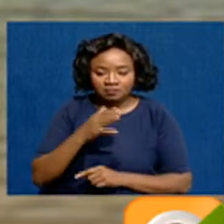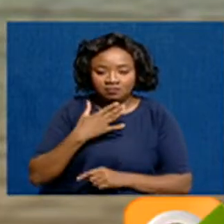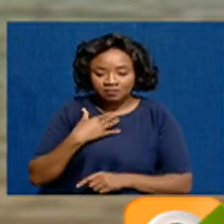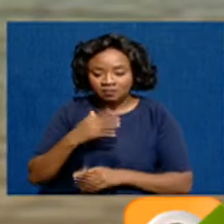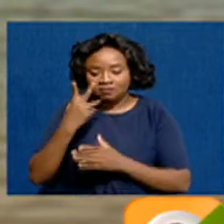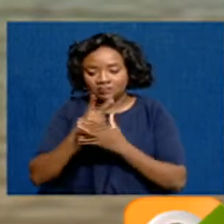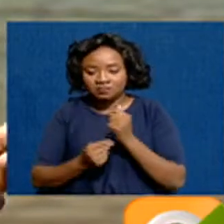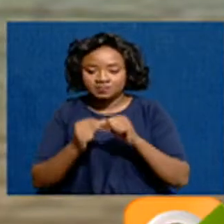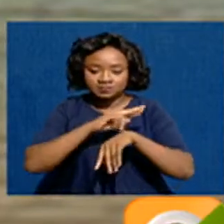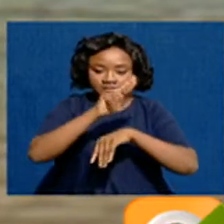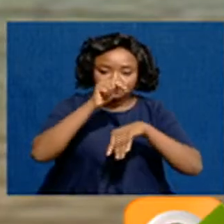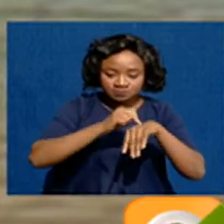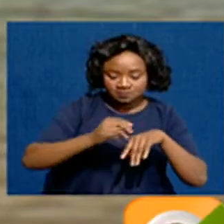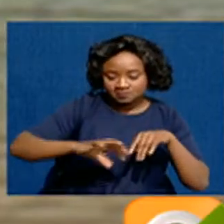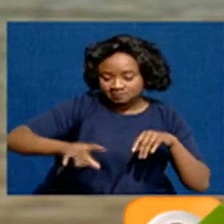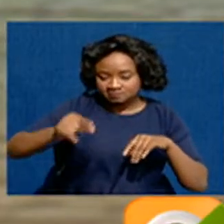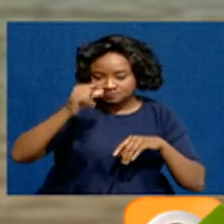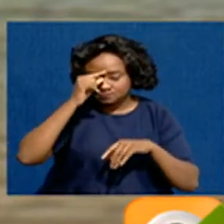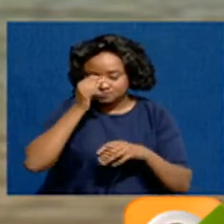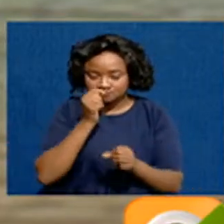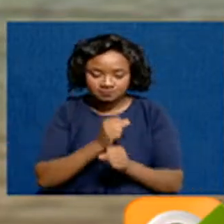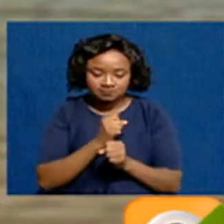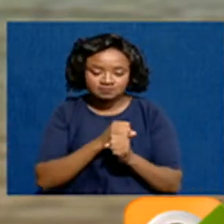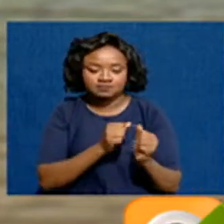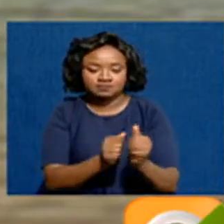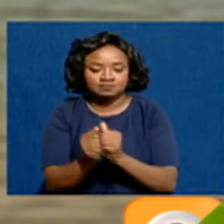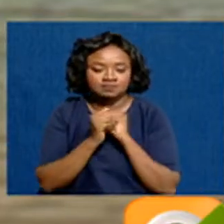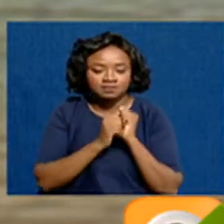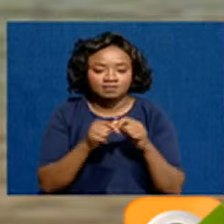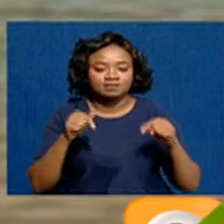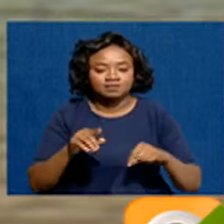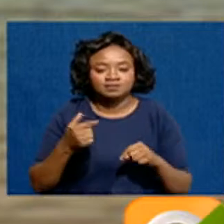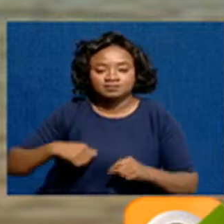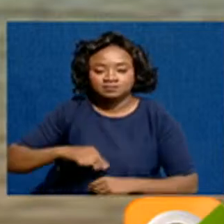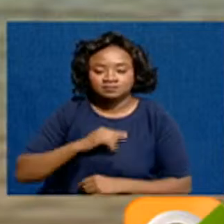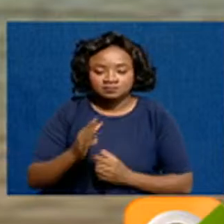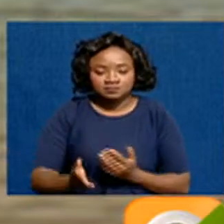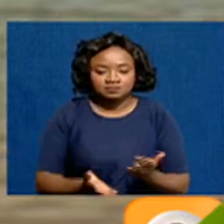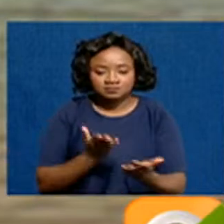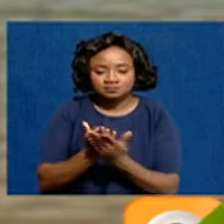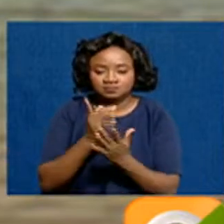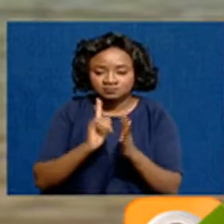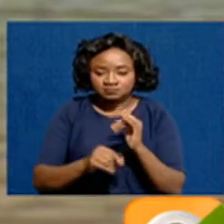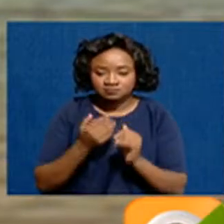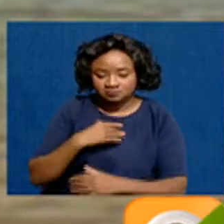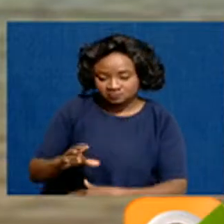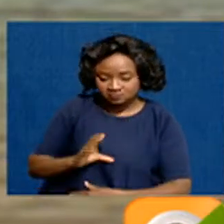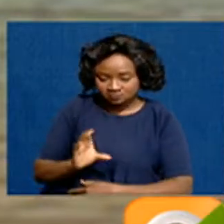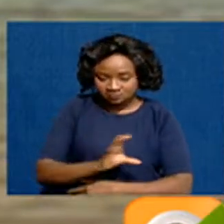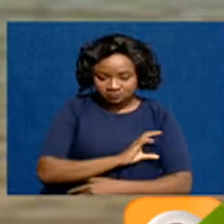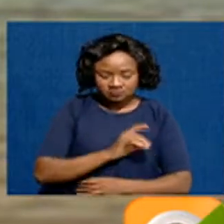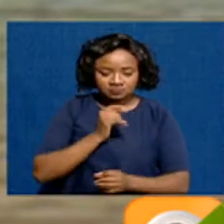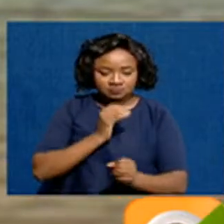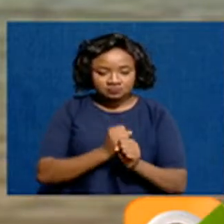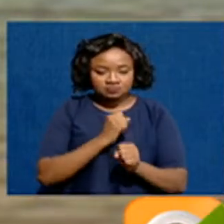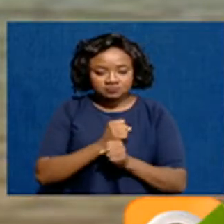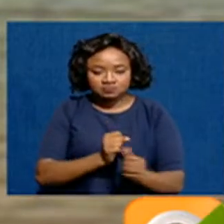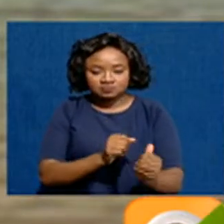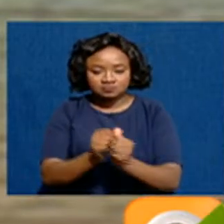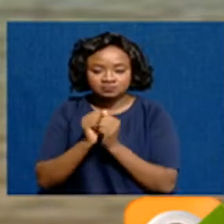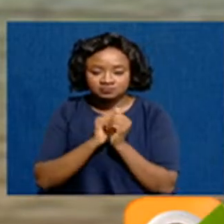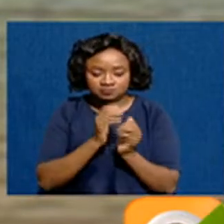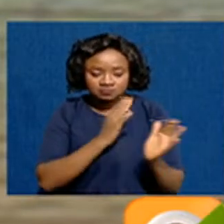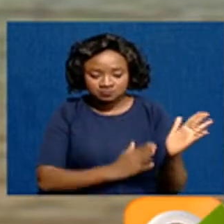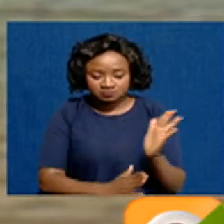We have proposed today in our discussions with the cabinet that an intergovernmental committee will work together to put in place a paper